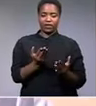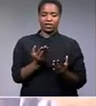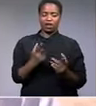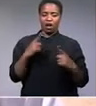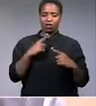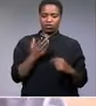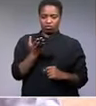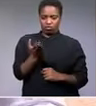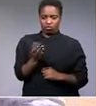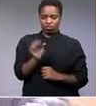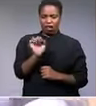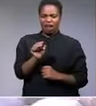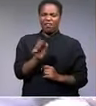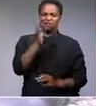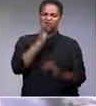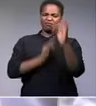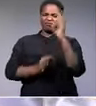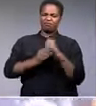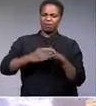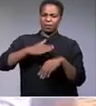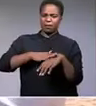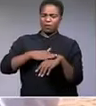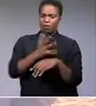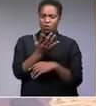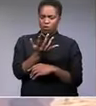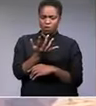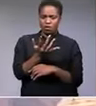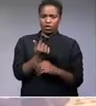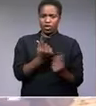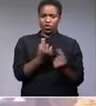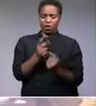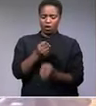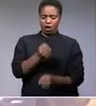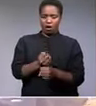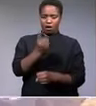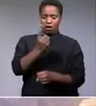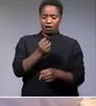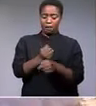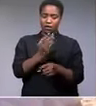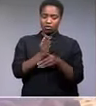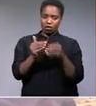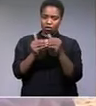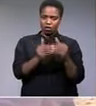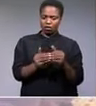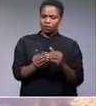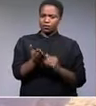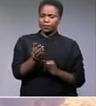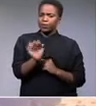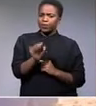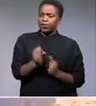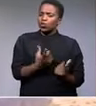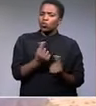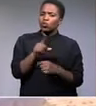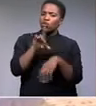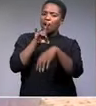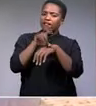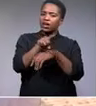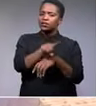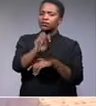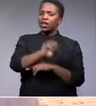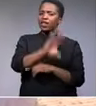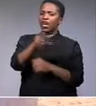Robert Mulaudzi, just to tell us a little bit more about what they're doing during the heat wave. Mr. Mulaudzi, what exactly are you advising